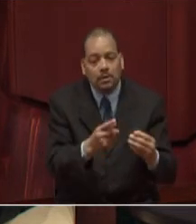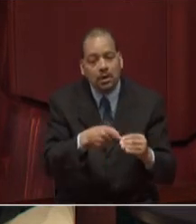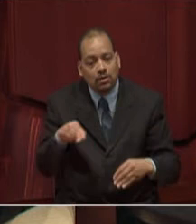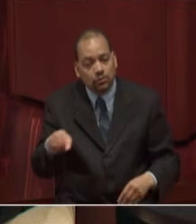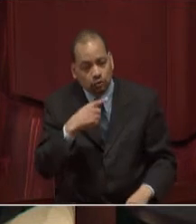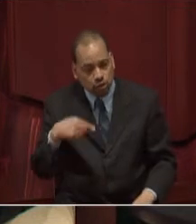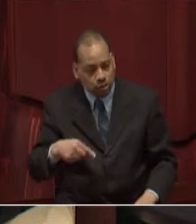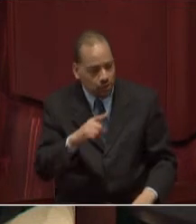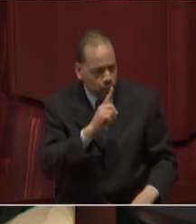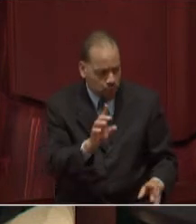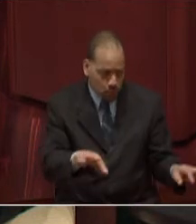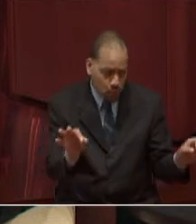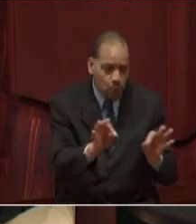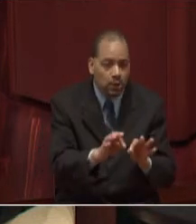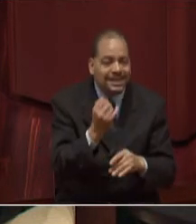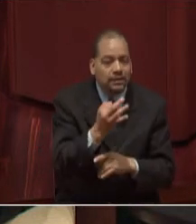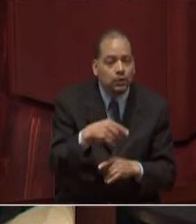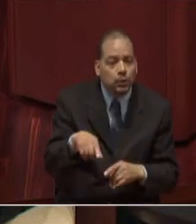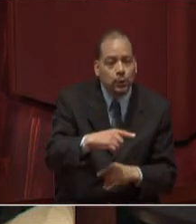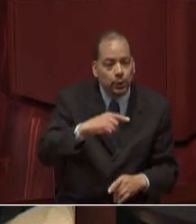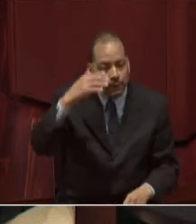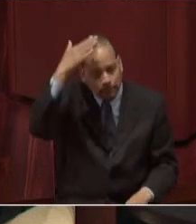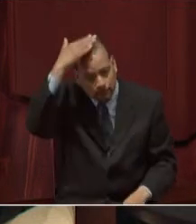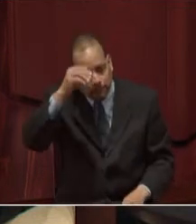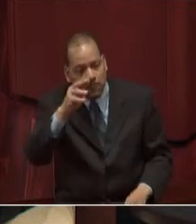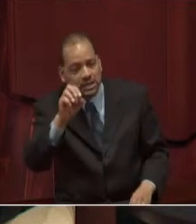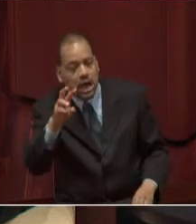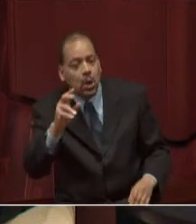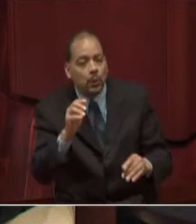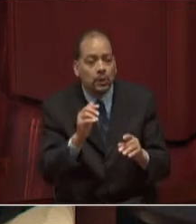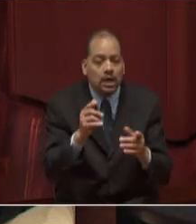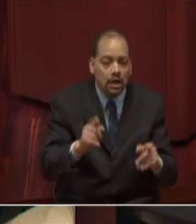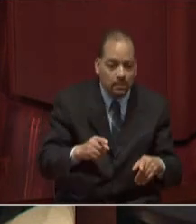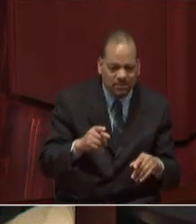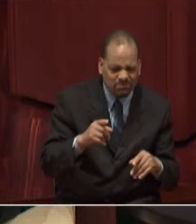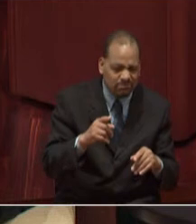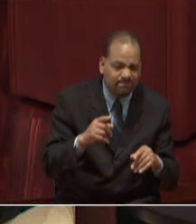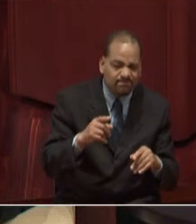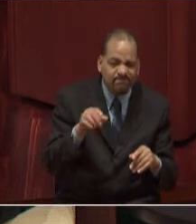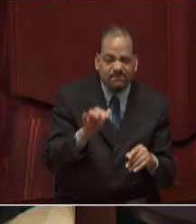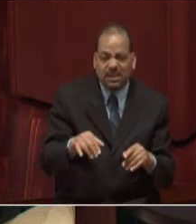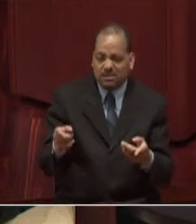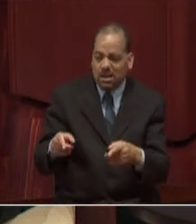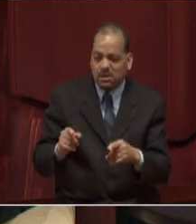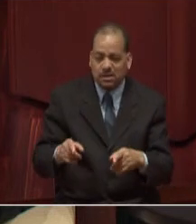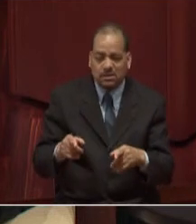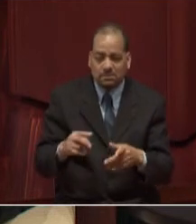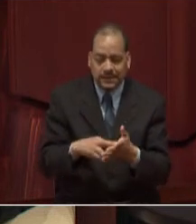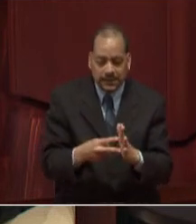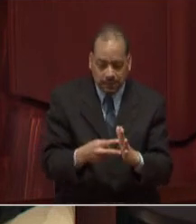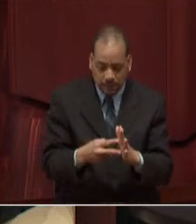the perception, if you were in Moscow at the time, that suddenly this was going on, it not only